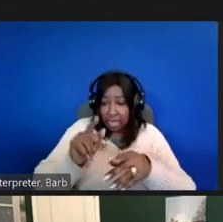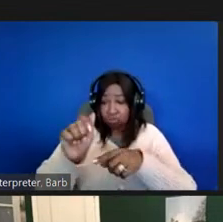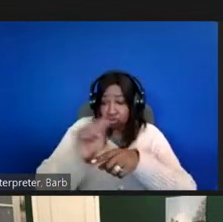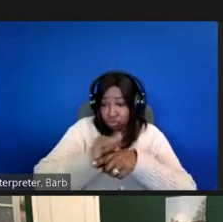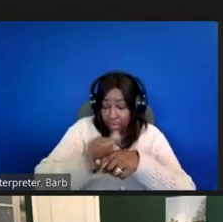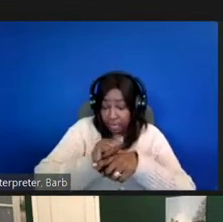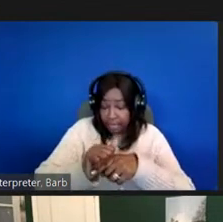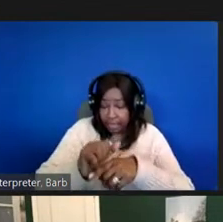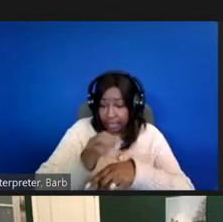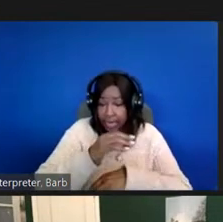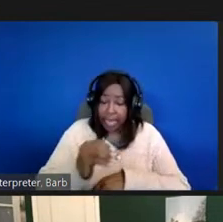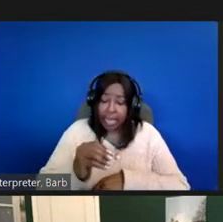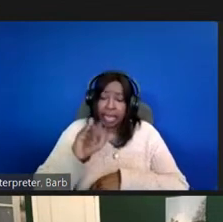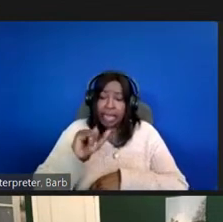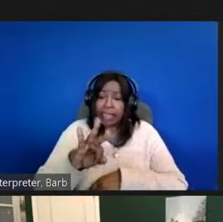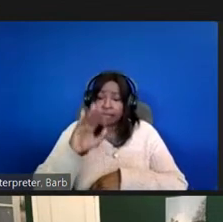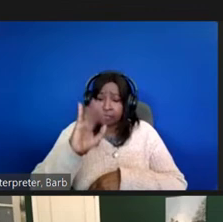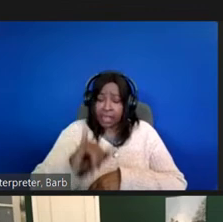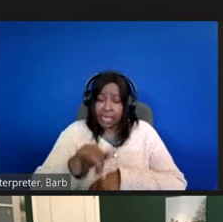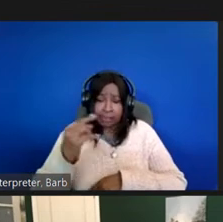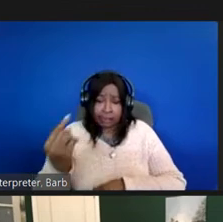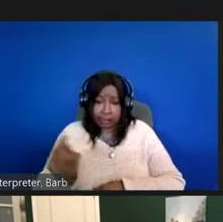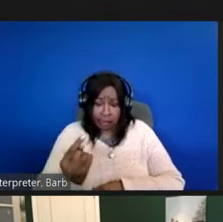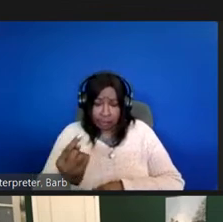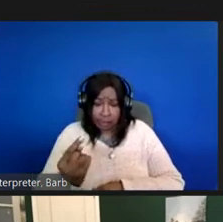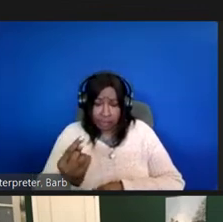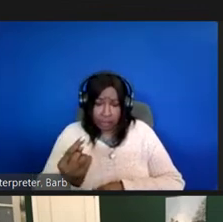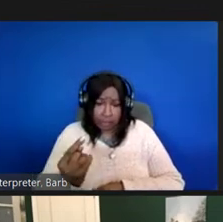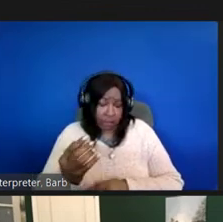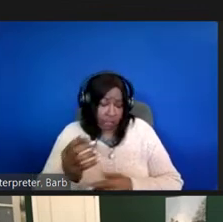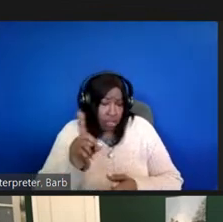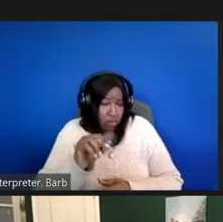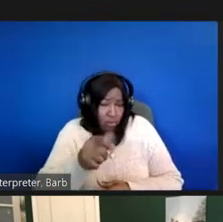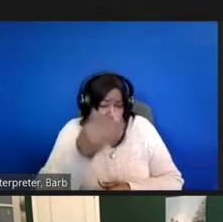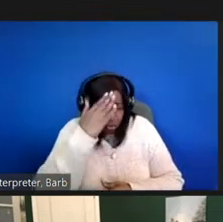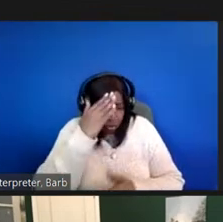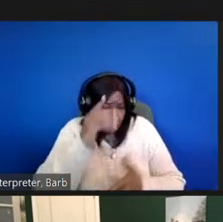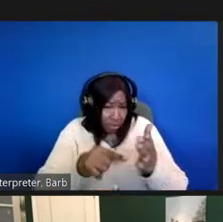And if that's something that, do you know what I'm referring to?